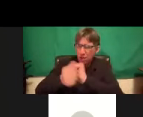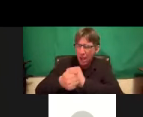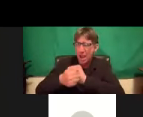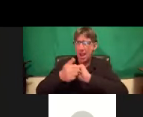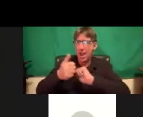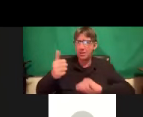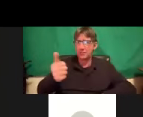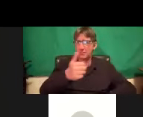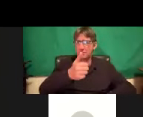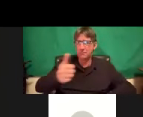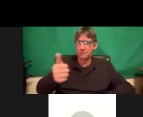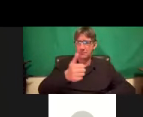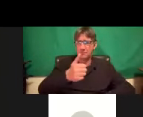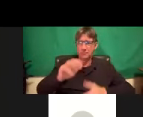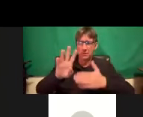Thank you, Emily, for sharing your comments.